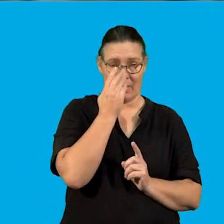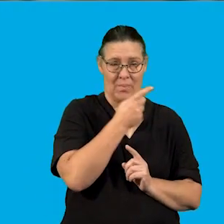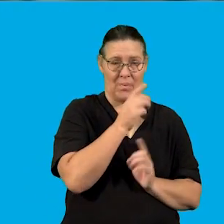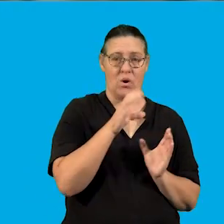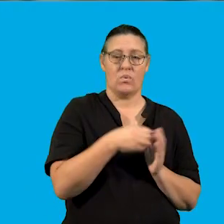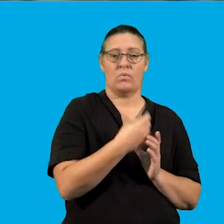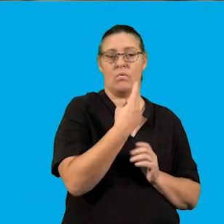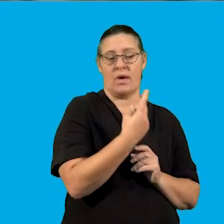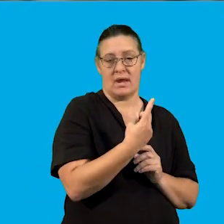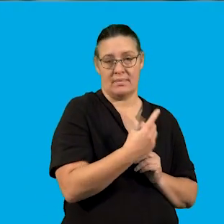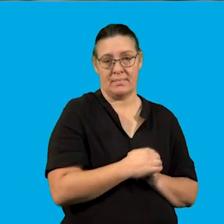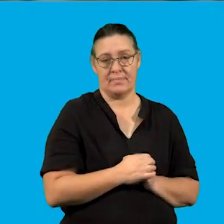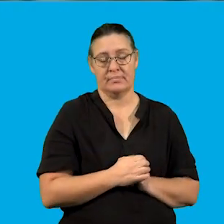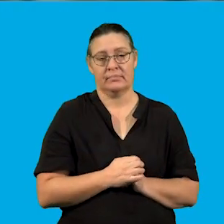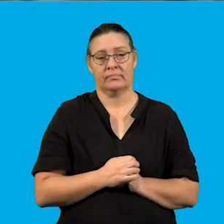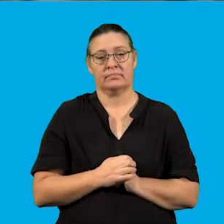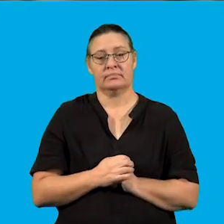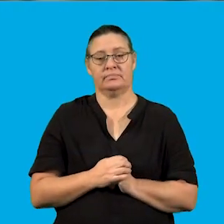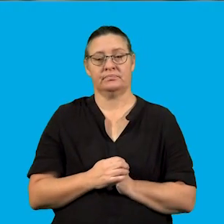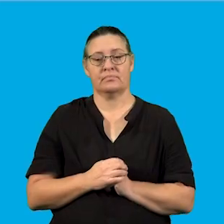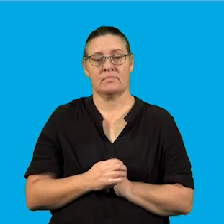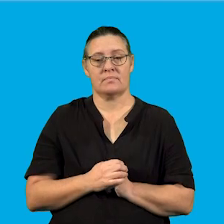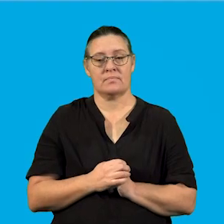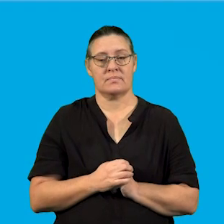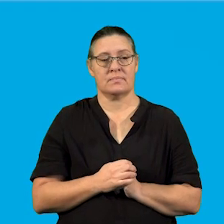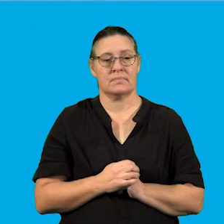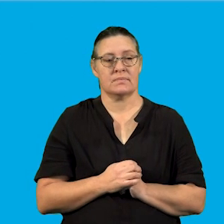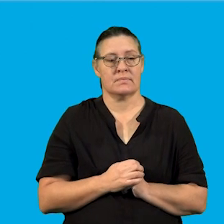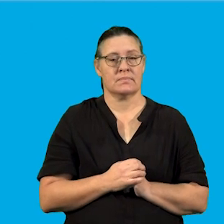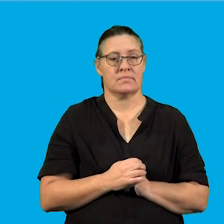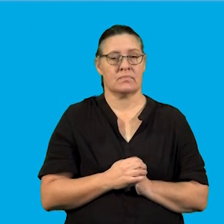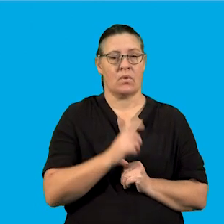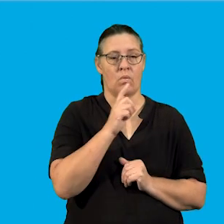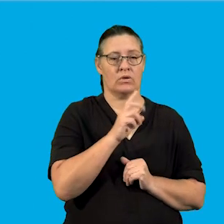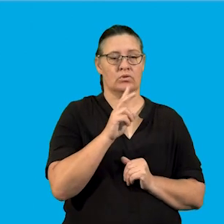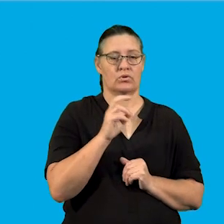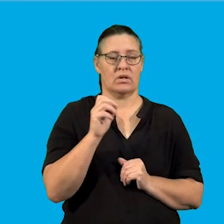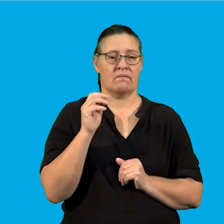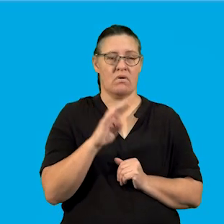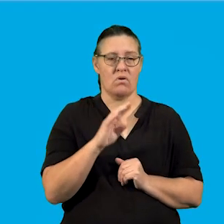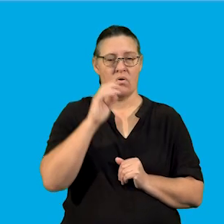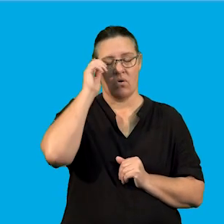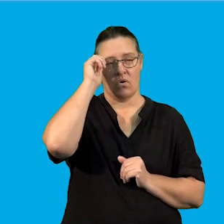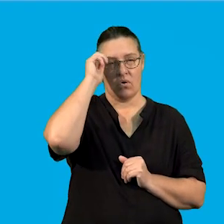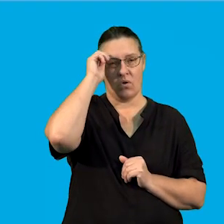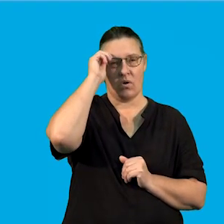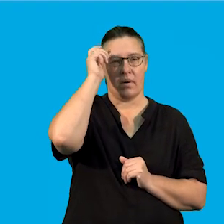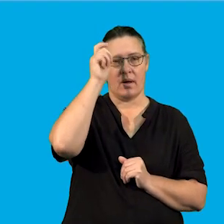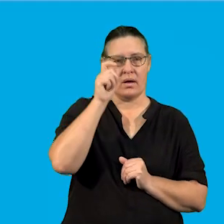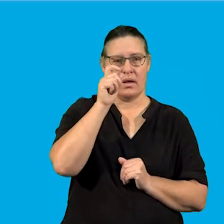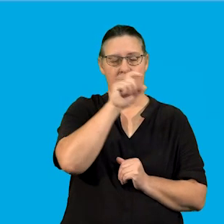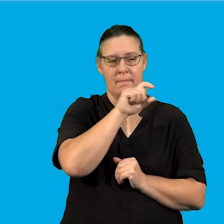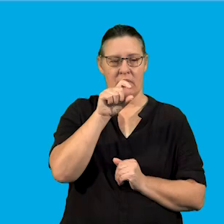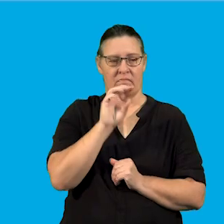found in group 1 of the periodic table. So it's found in group 1, 2, 3, 4, and it is also found in period